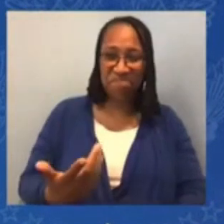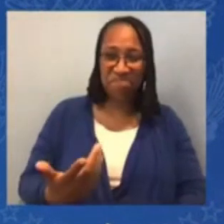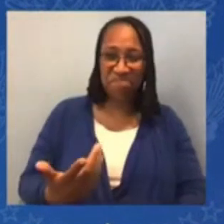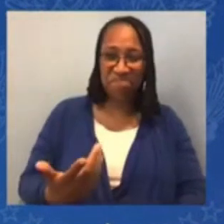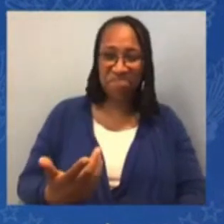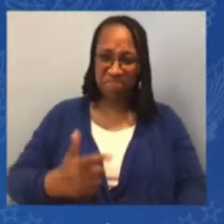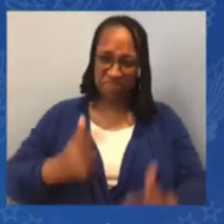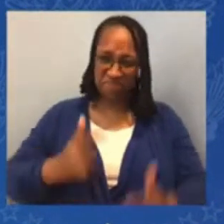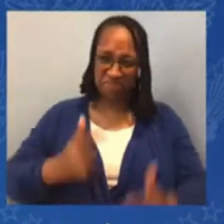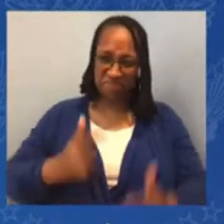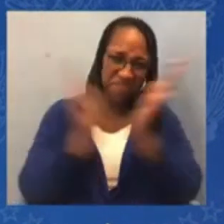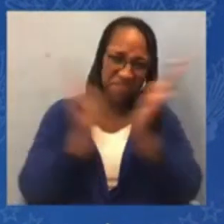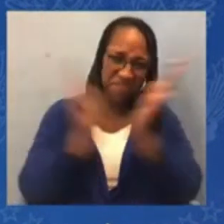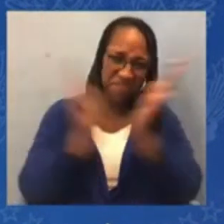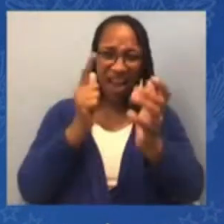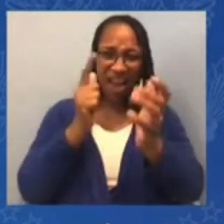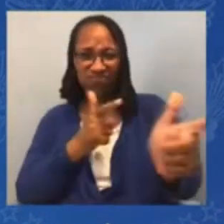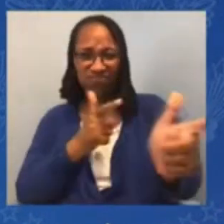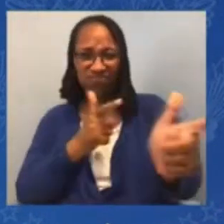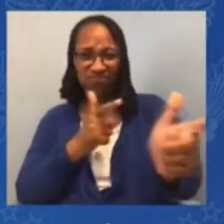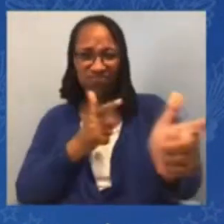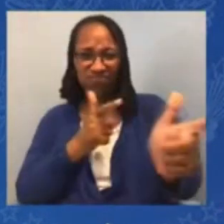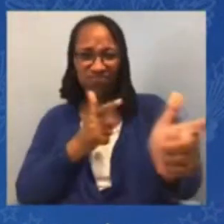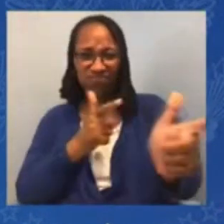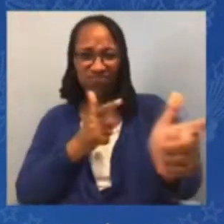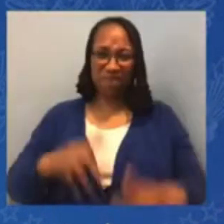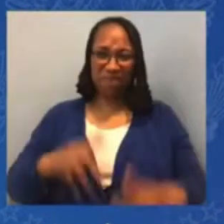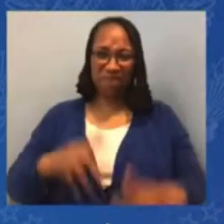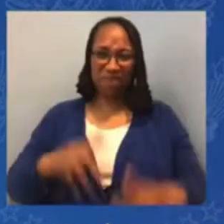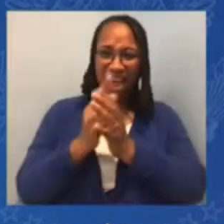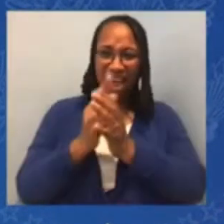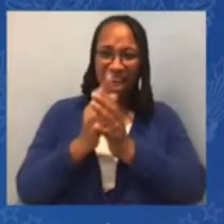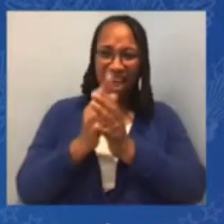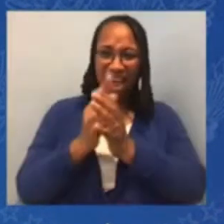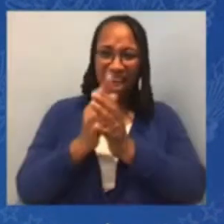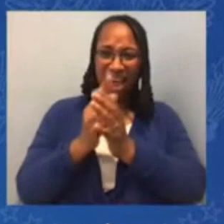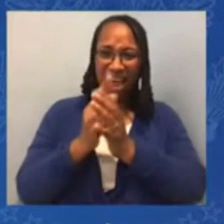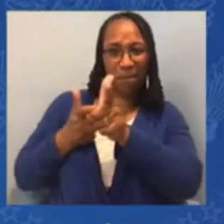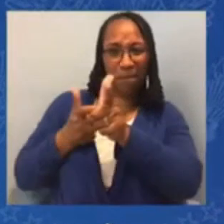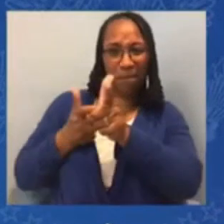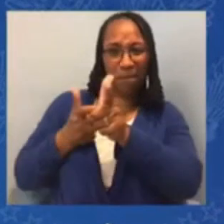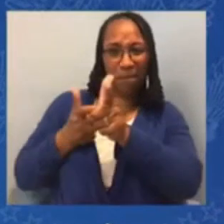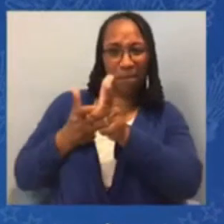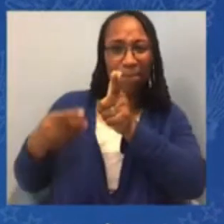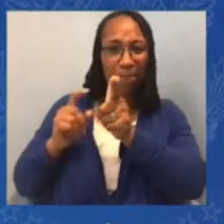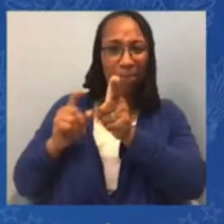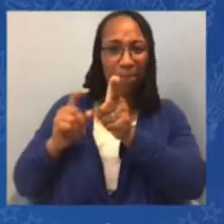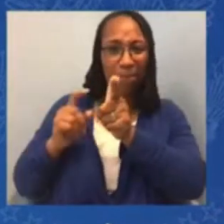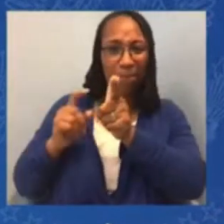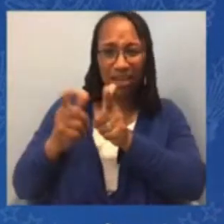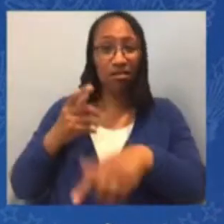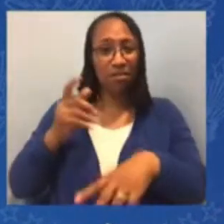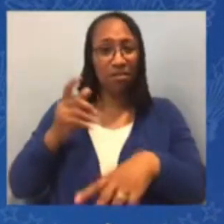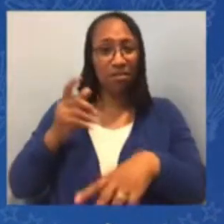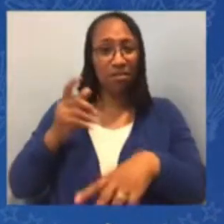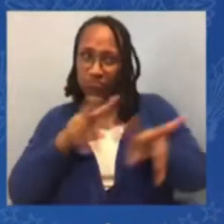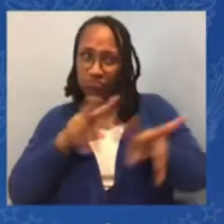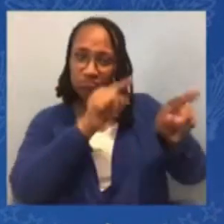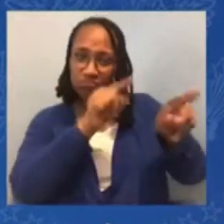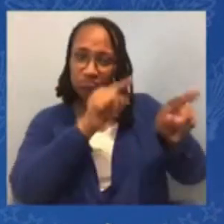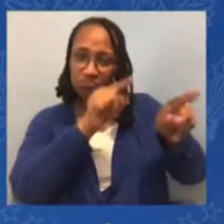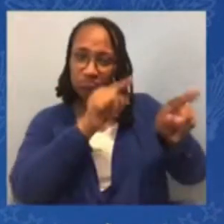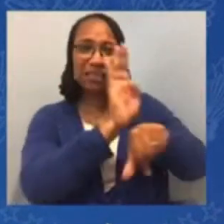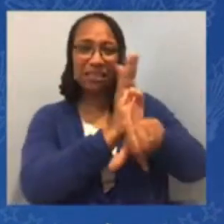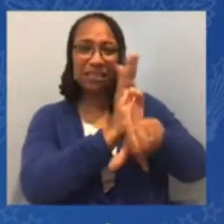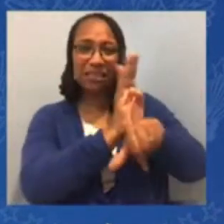hold gun makers liable. We will beat the gun industry. We will beat big money that sits behind them. And the politicians refuse